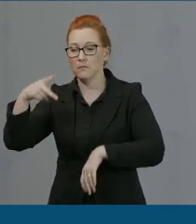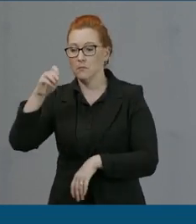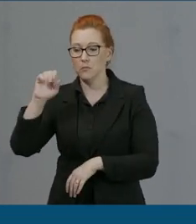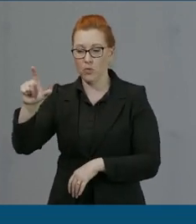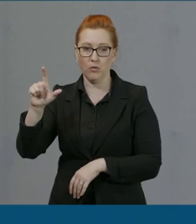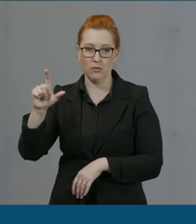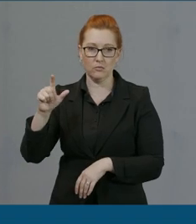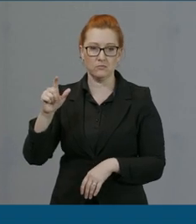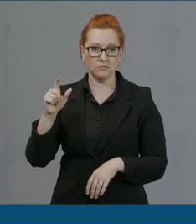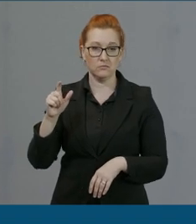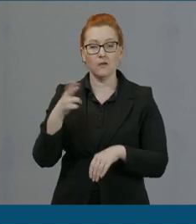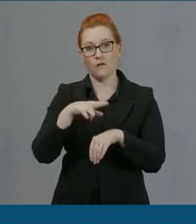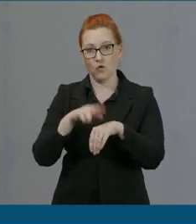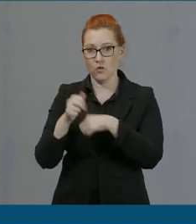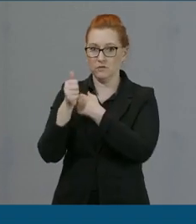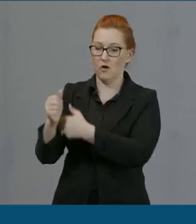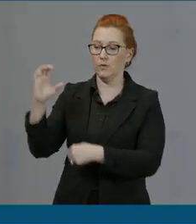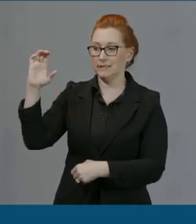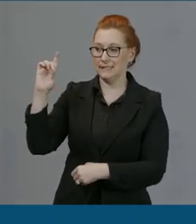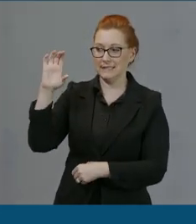CDC.